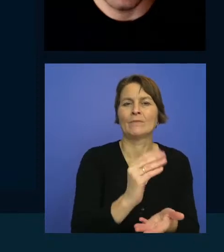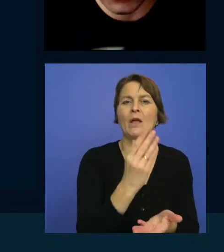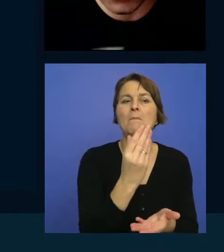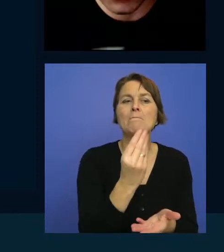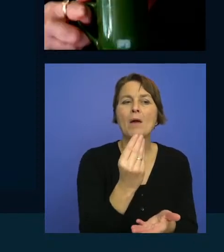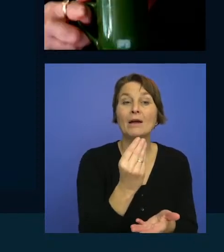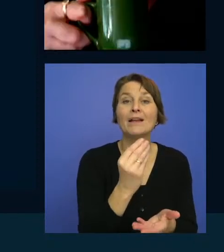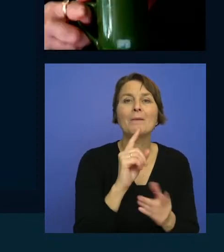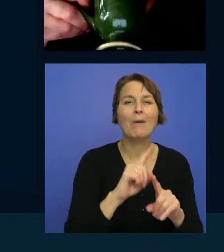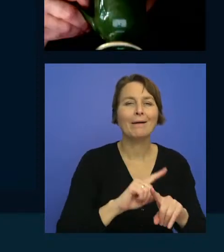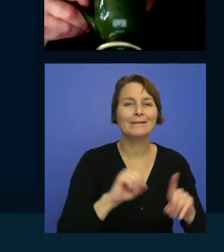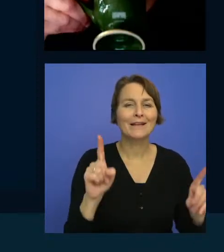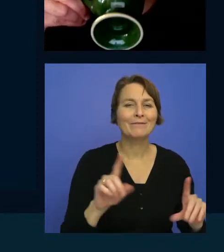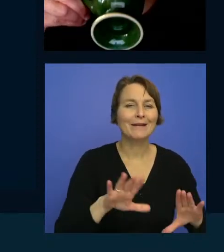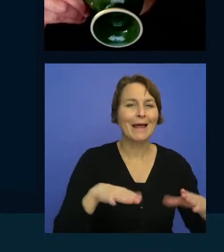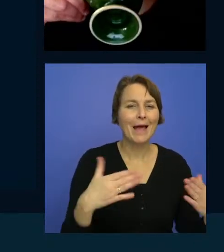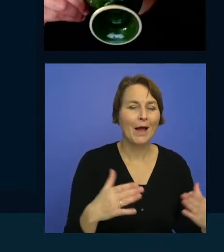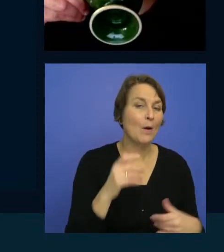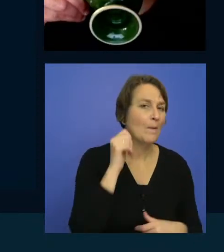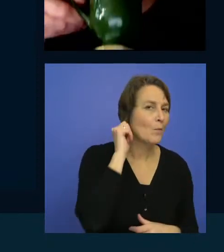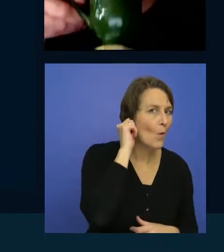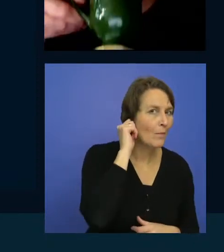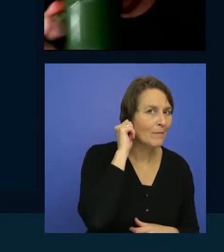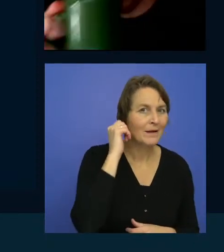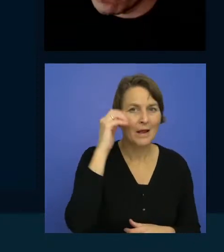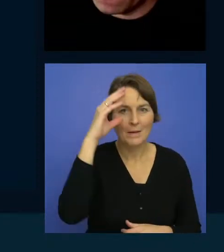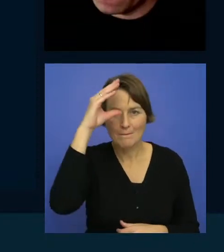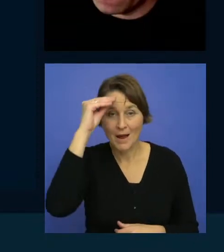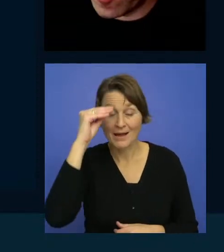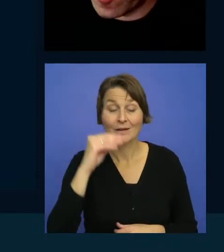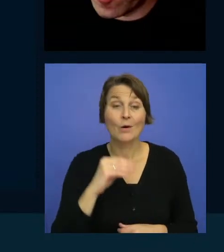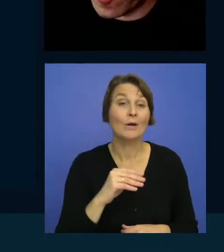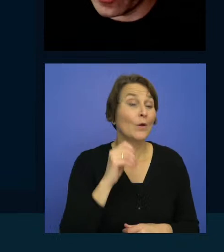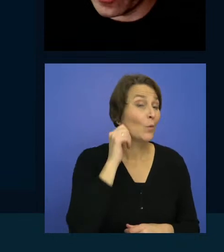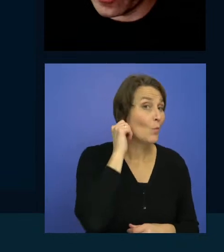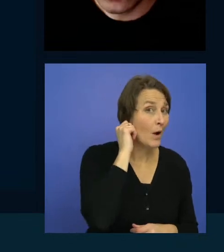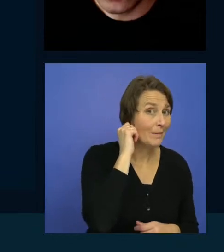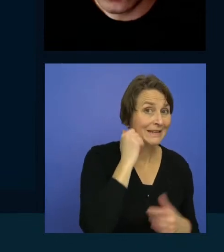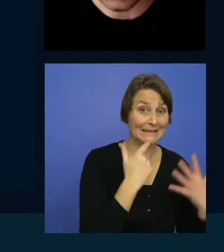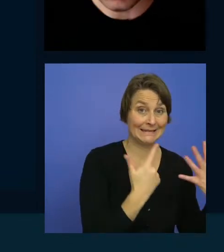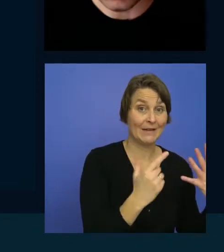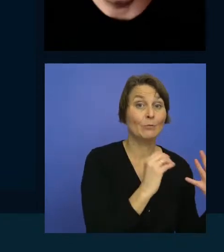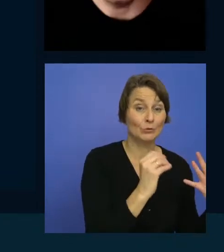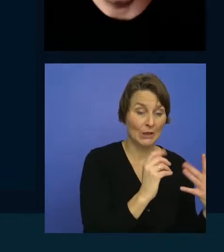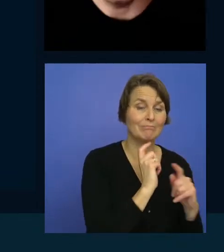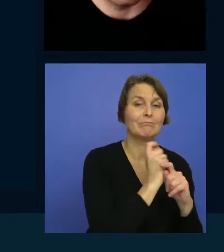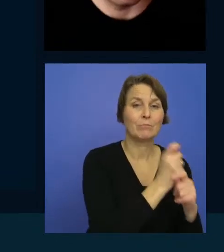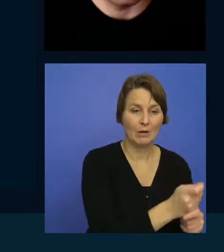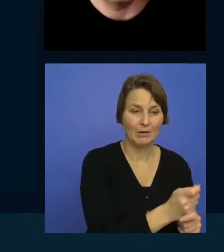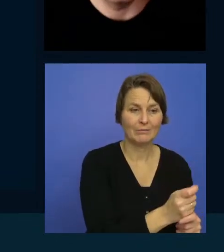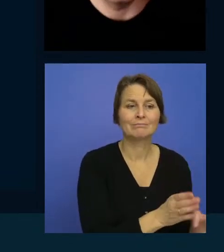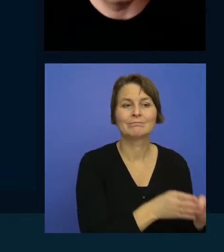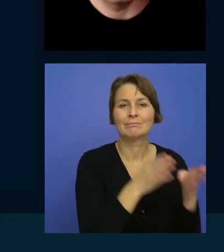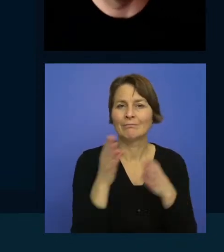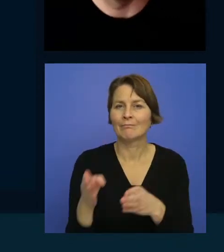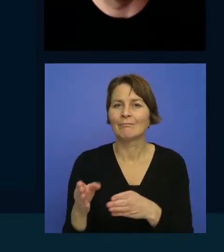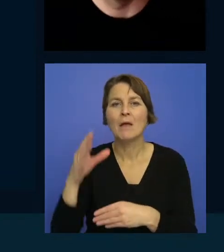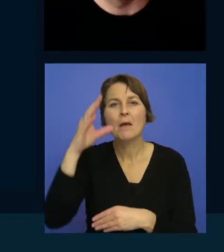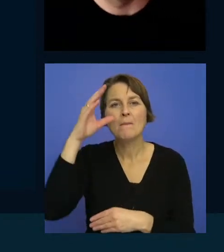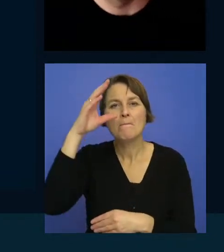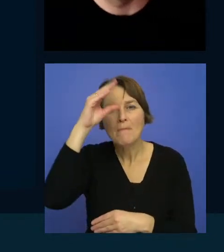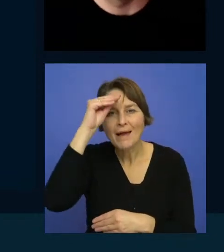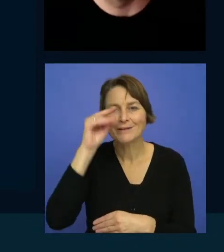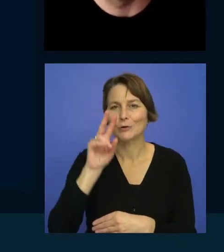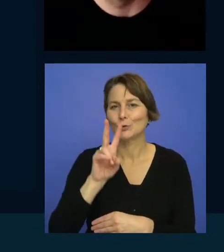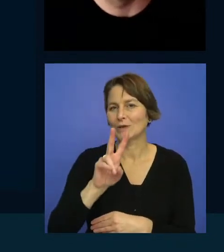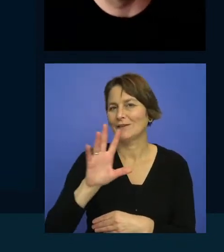and men. I'm offering loans to about 7% of women that apply and about 25% of men that apply. Now, I don't necessarily